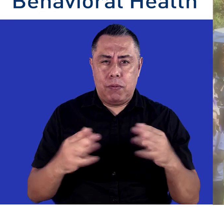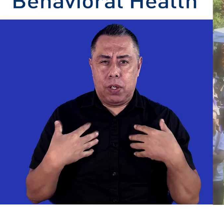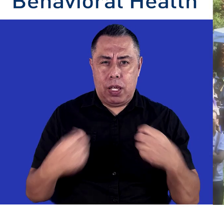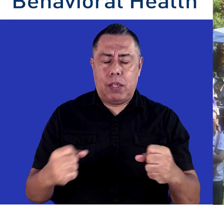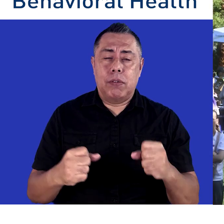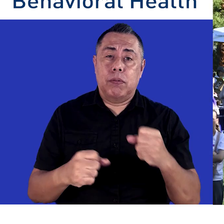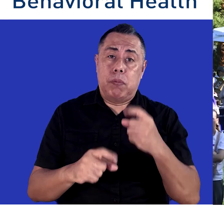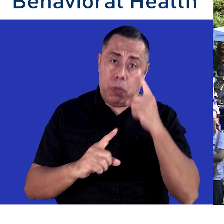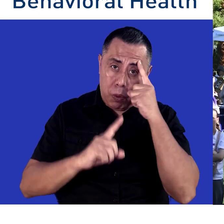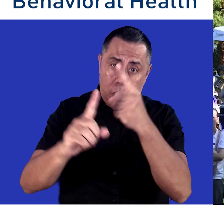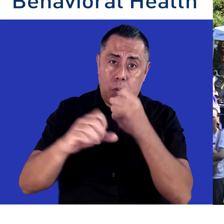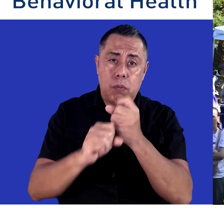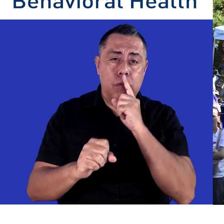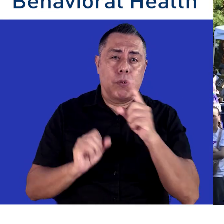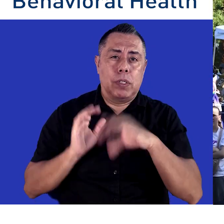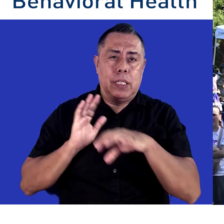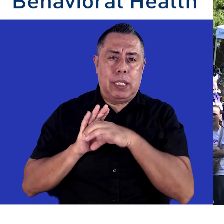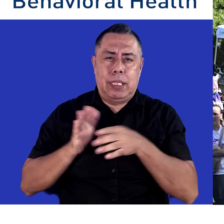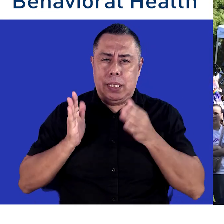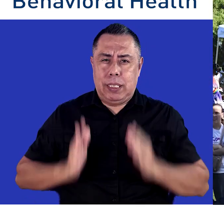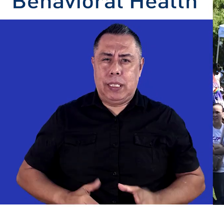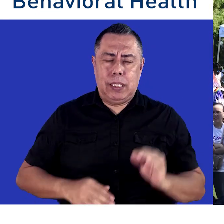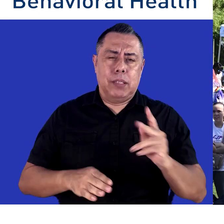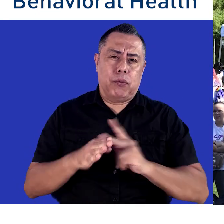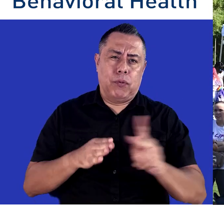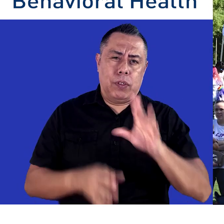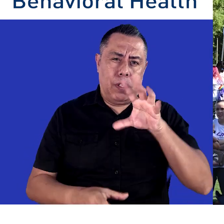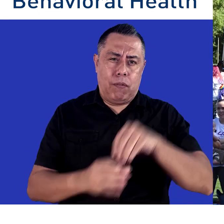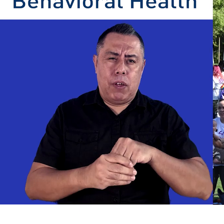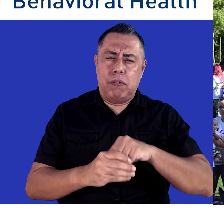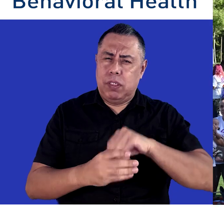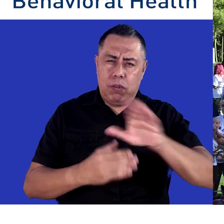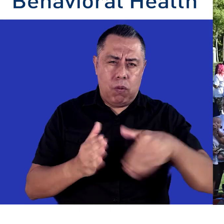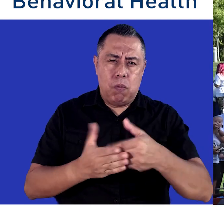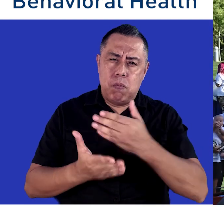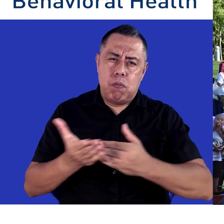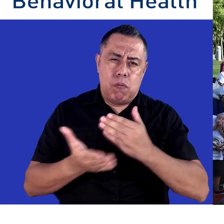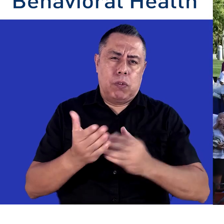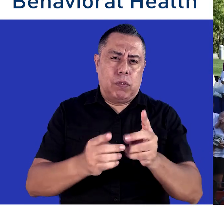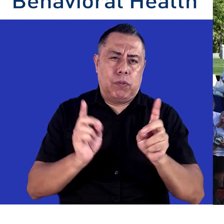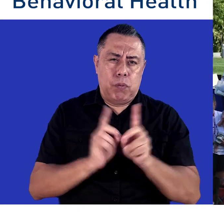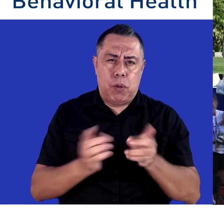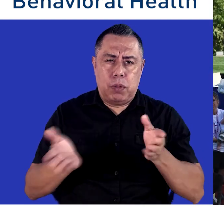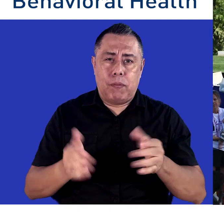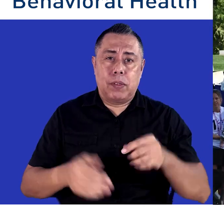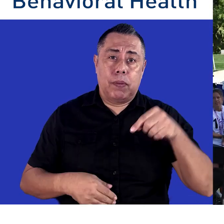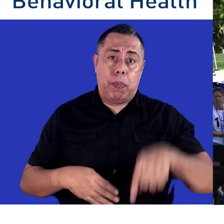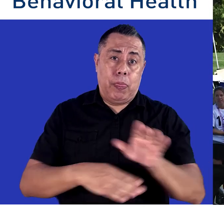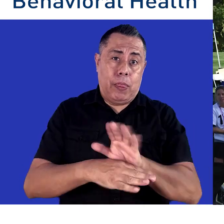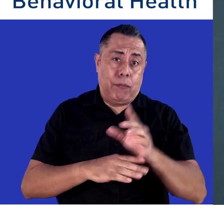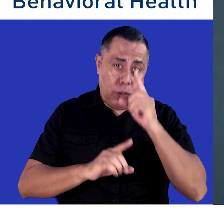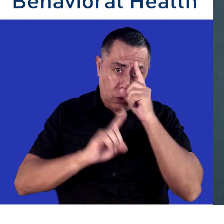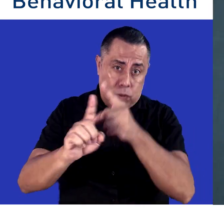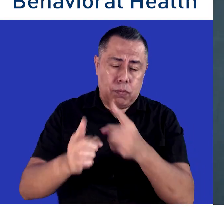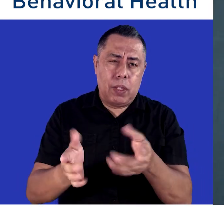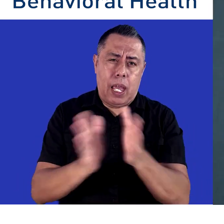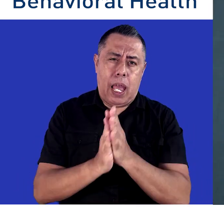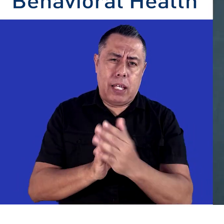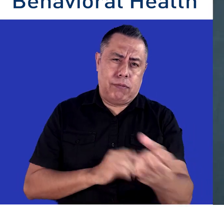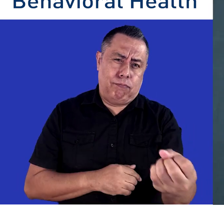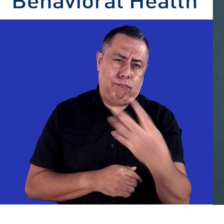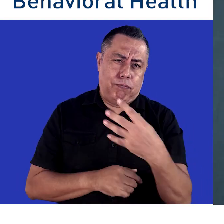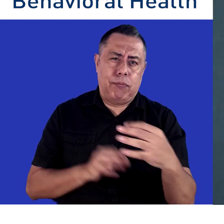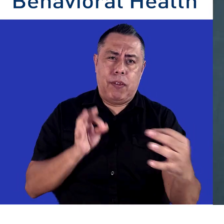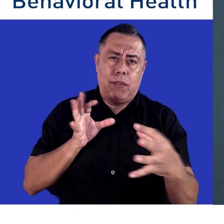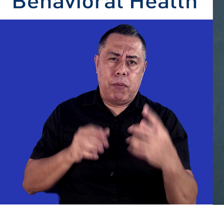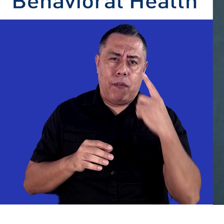ensure citizen and professional involvement in all aspects of department services. This video is designed to seek your